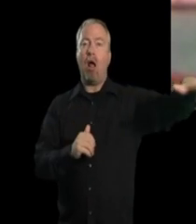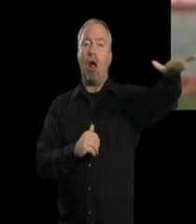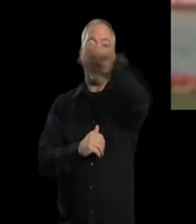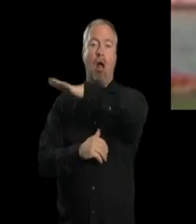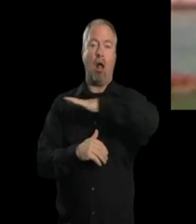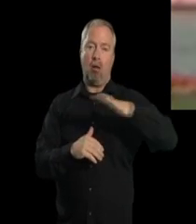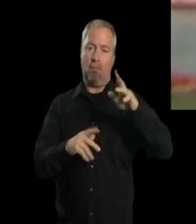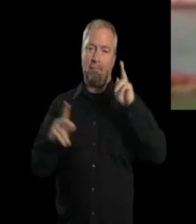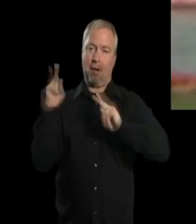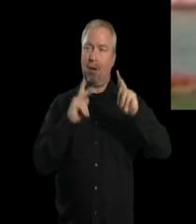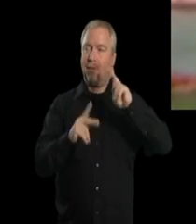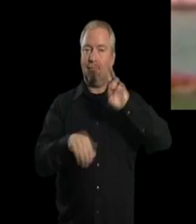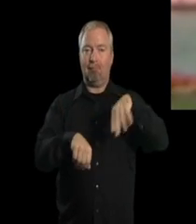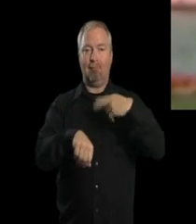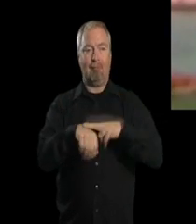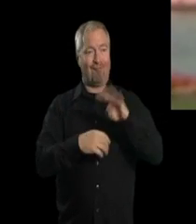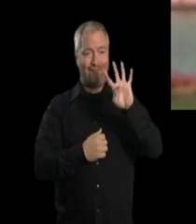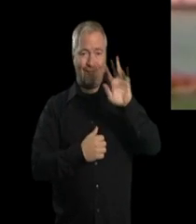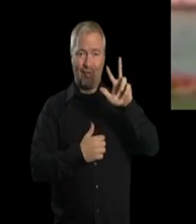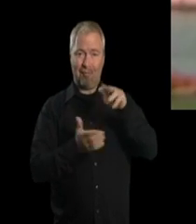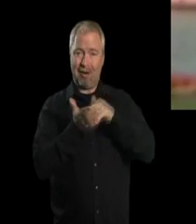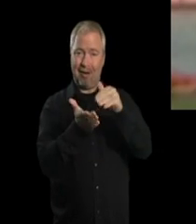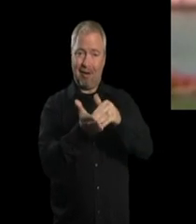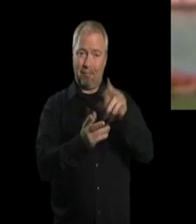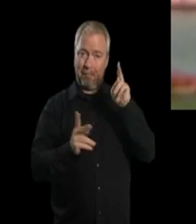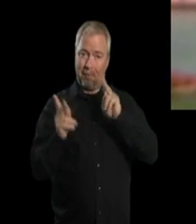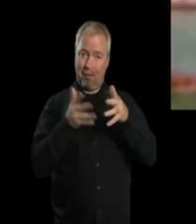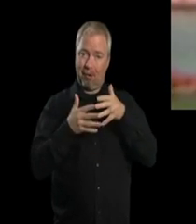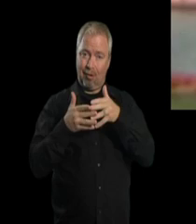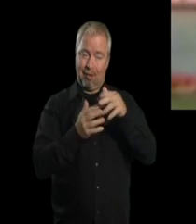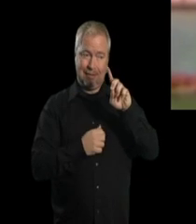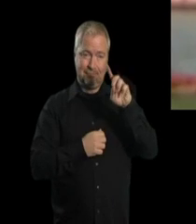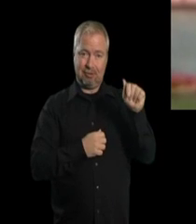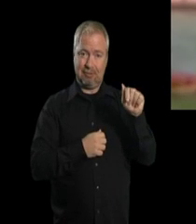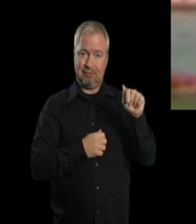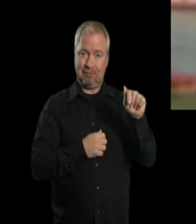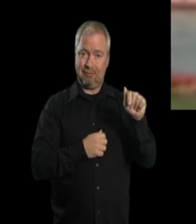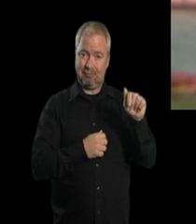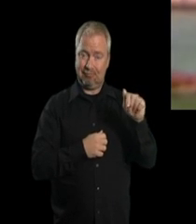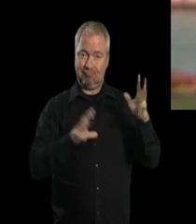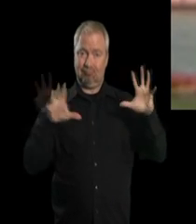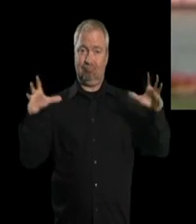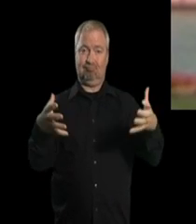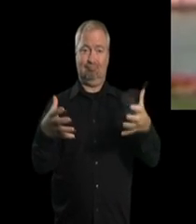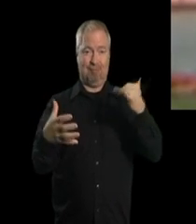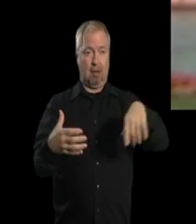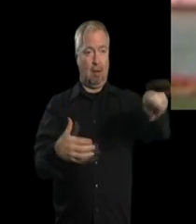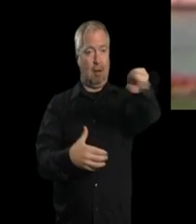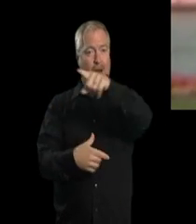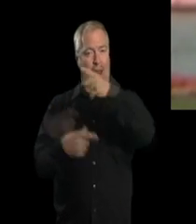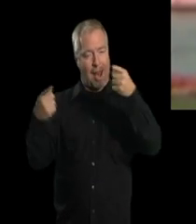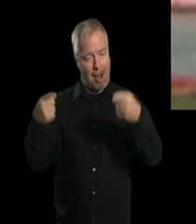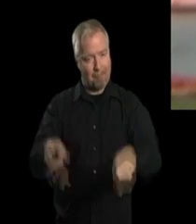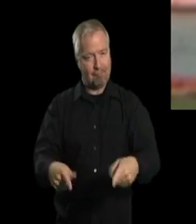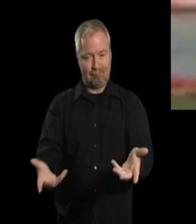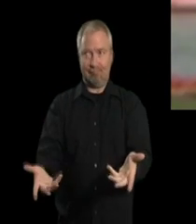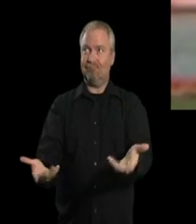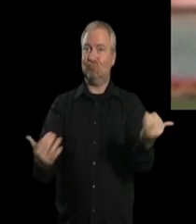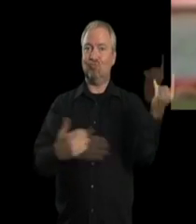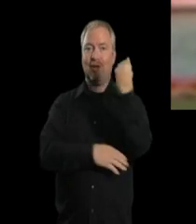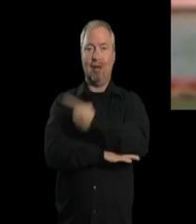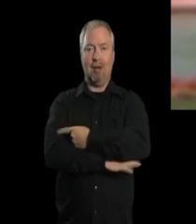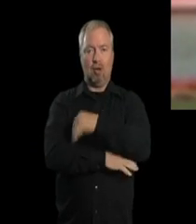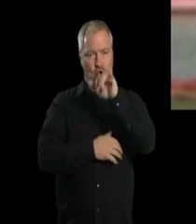there and others across the breadth of this nation, our 43 million Americans with disabilities. You have made